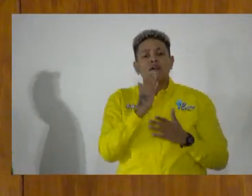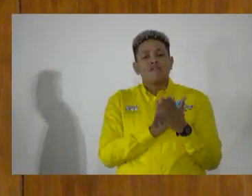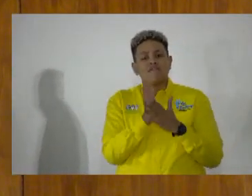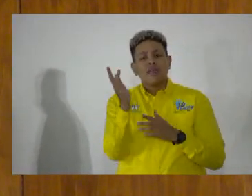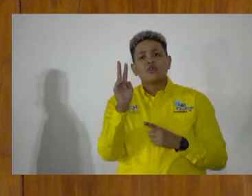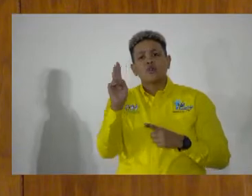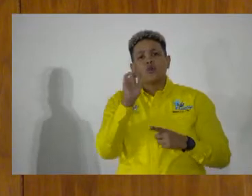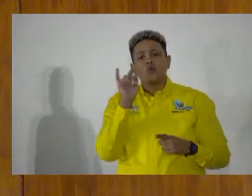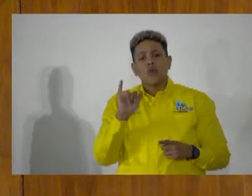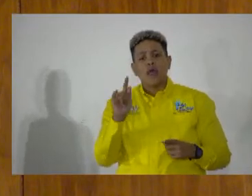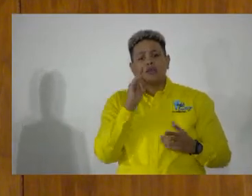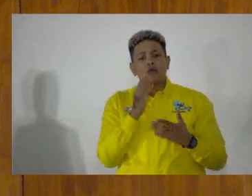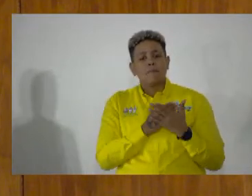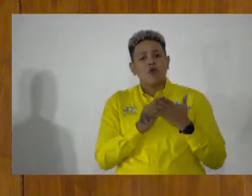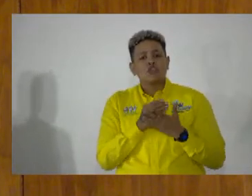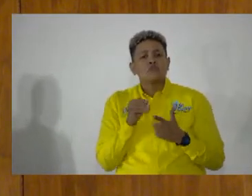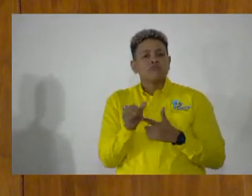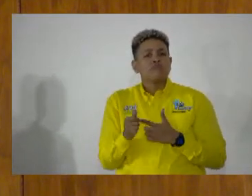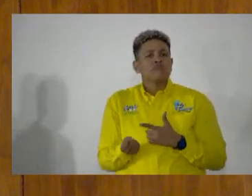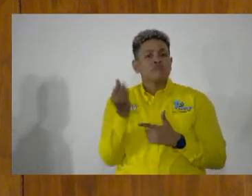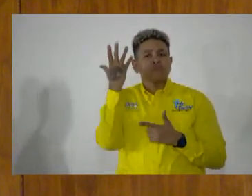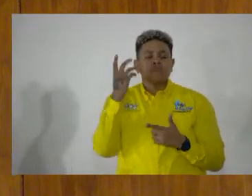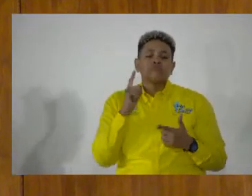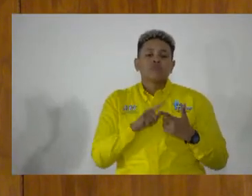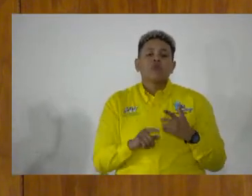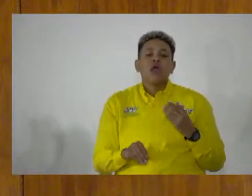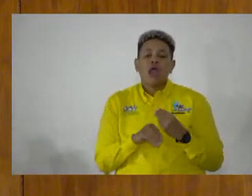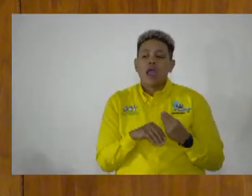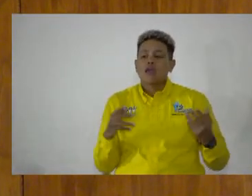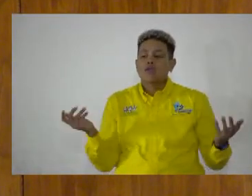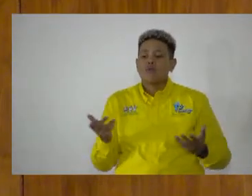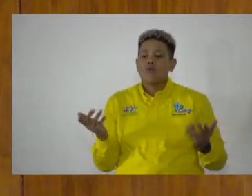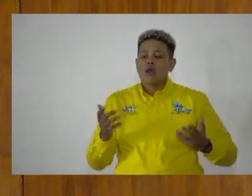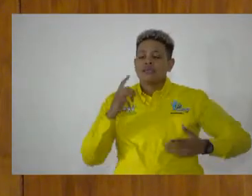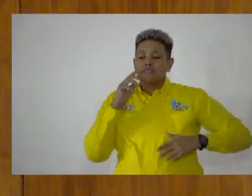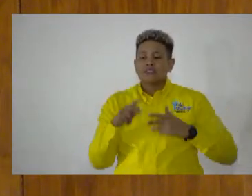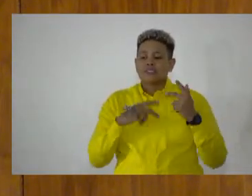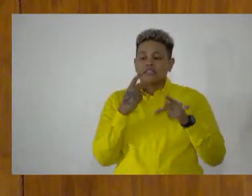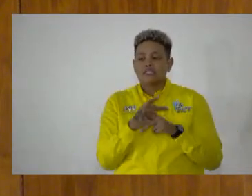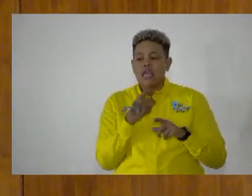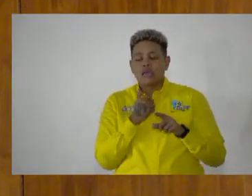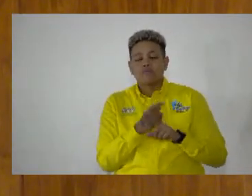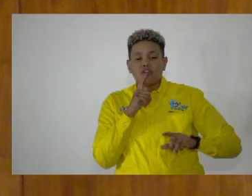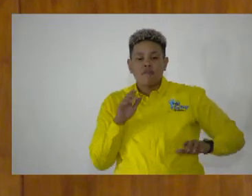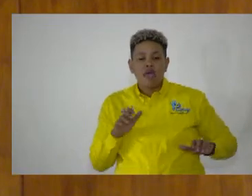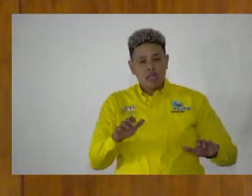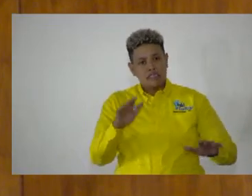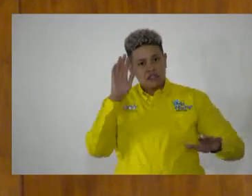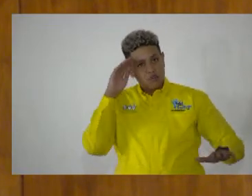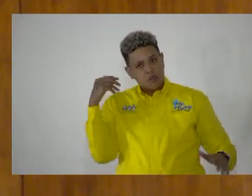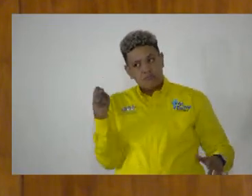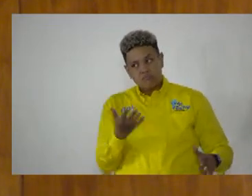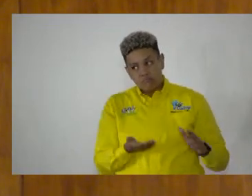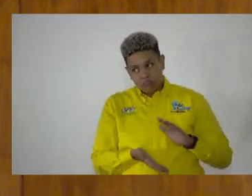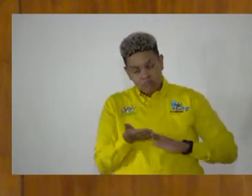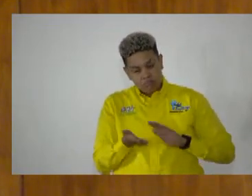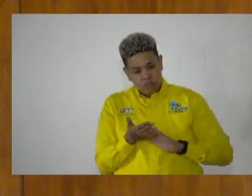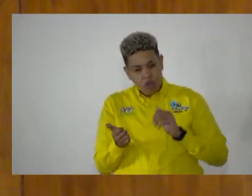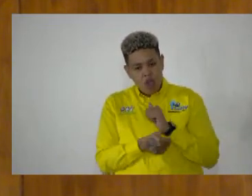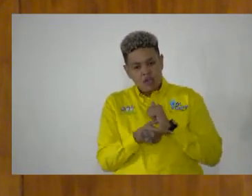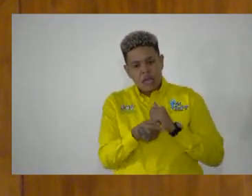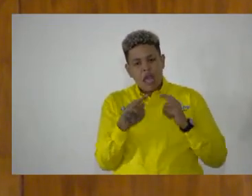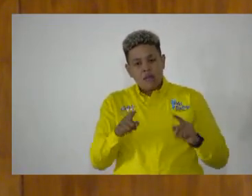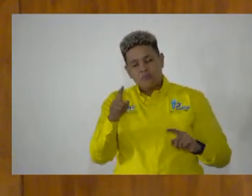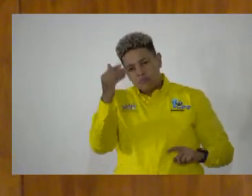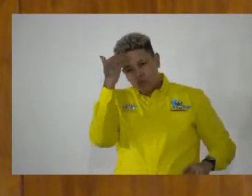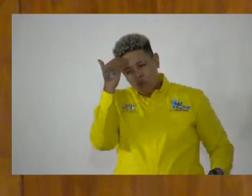like, the budget for it, and what types of activities will be permitted under it. As